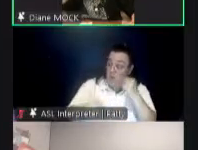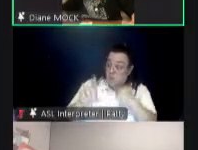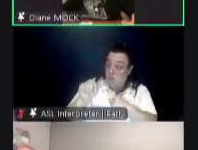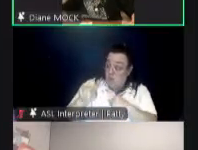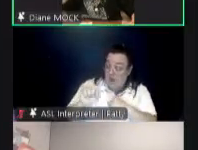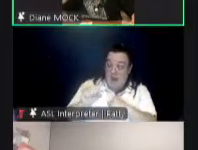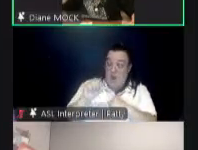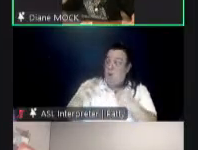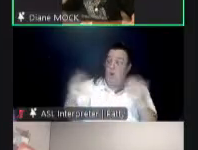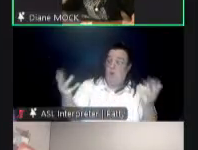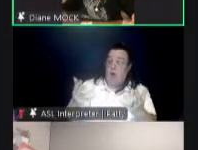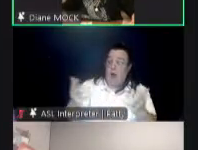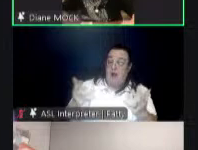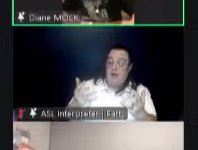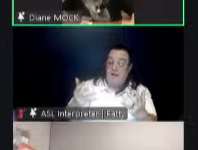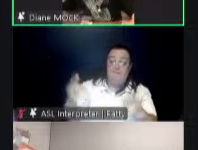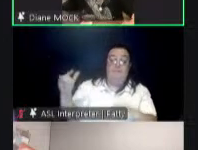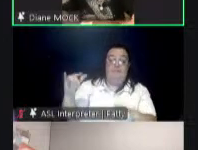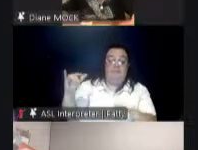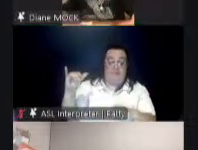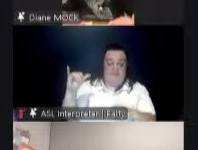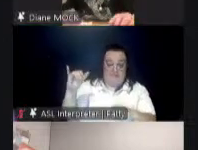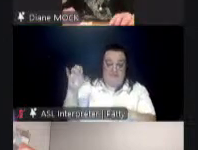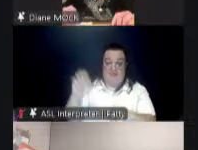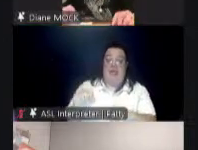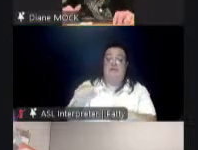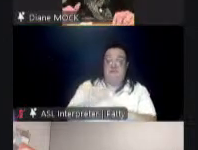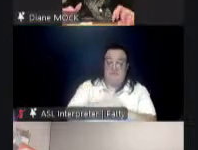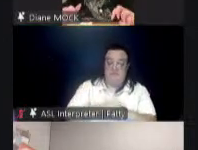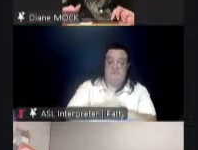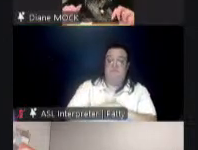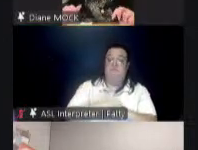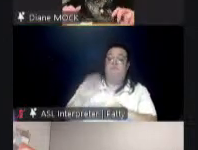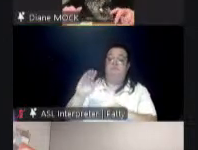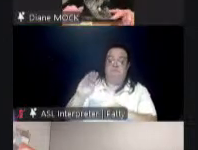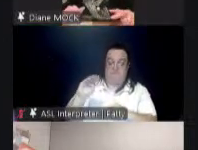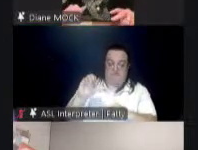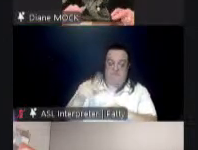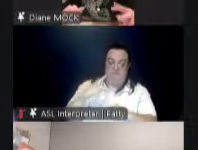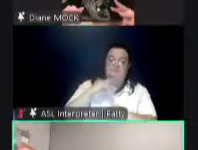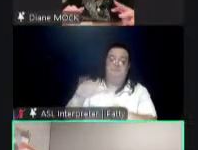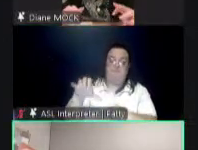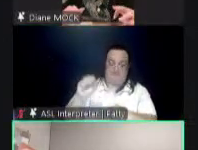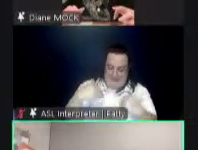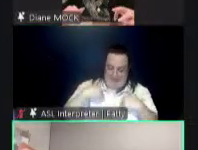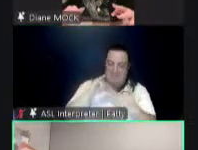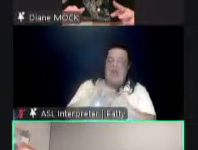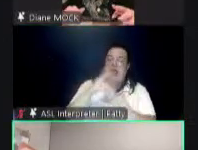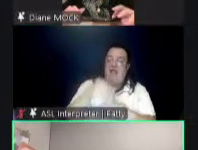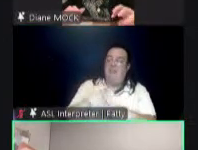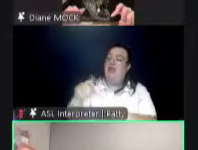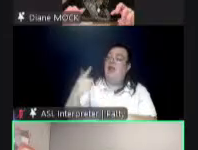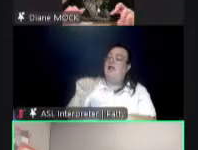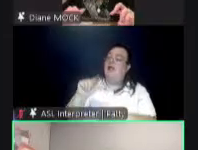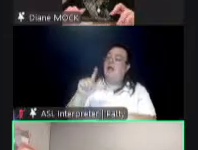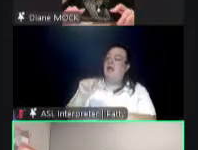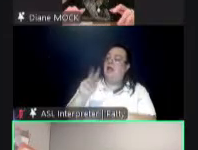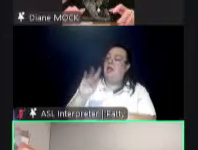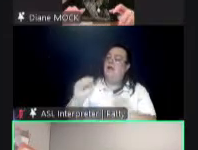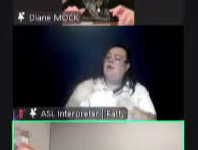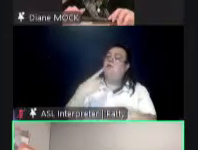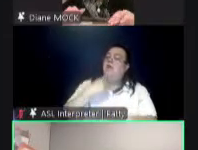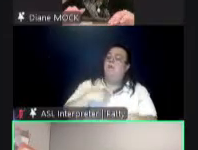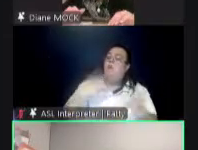Yes. would we be talking, it does already. Okay, great, thank you. Has that in there. Yeah, Diane, can you tell me what a penny is for